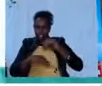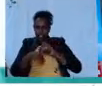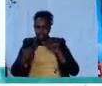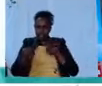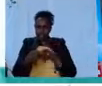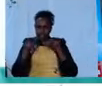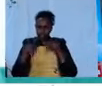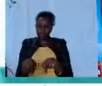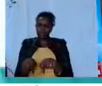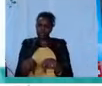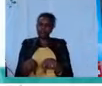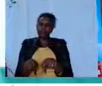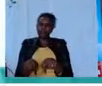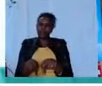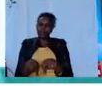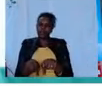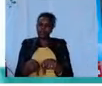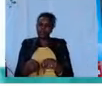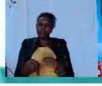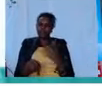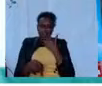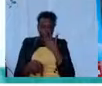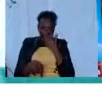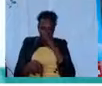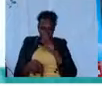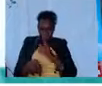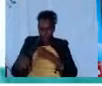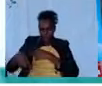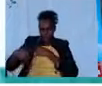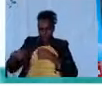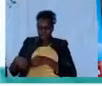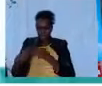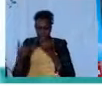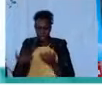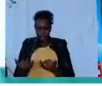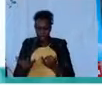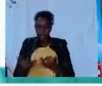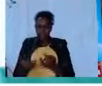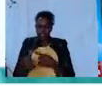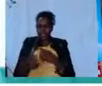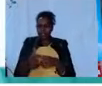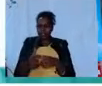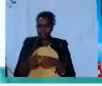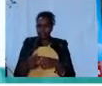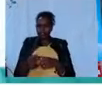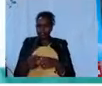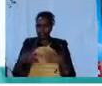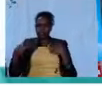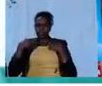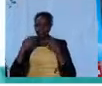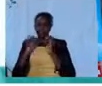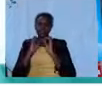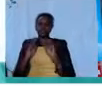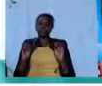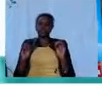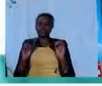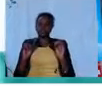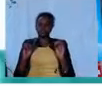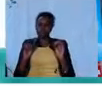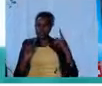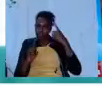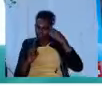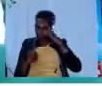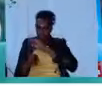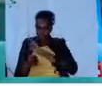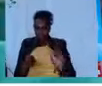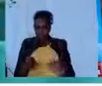today. Circumcise your hearts, therefore, and do not be stiff-necked any longer. For the Lord